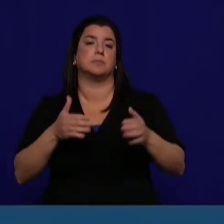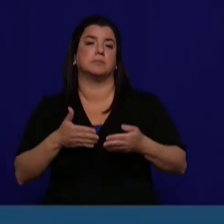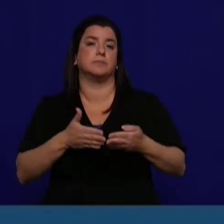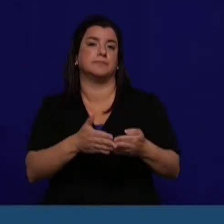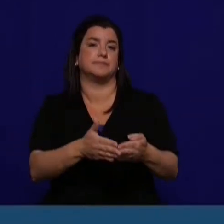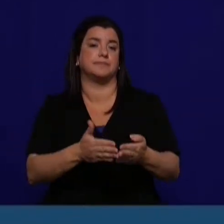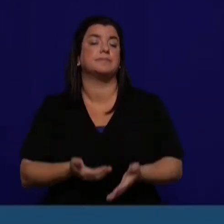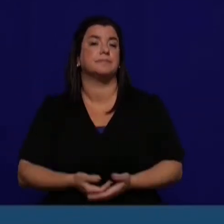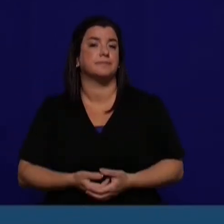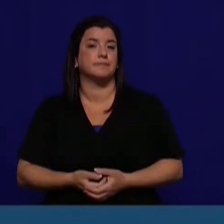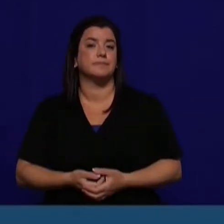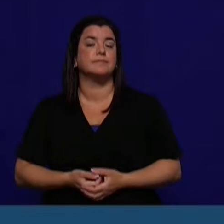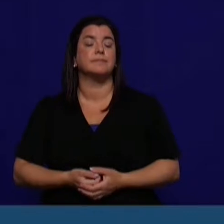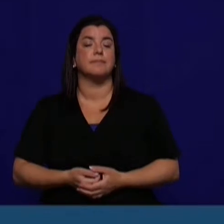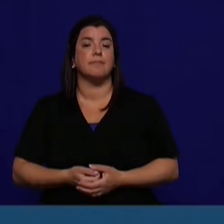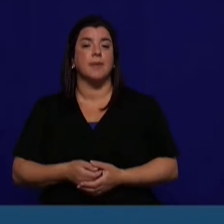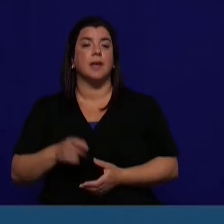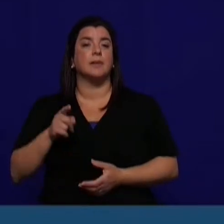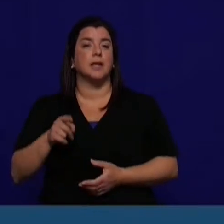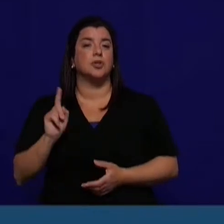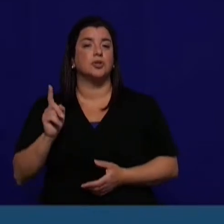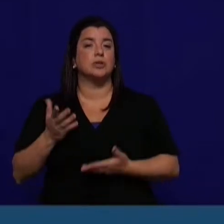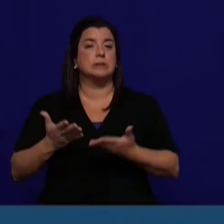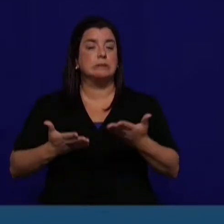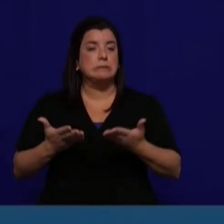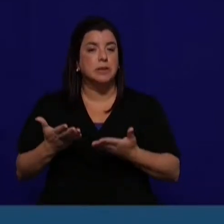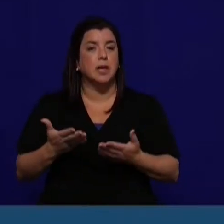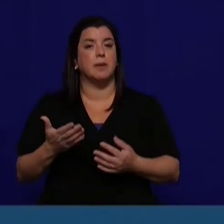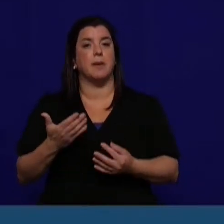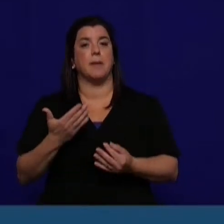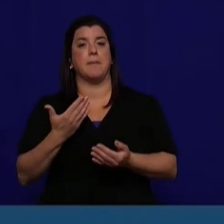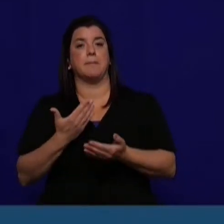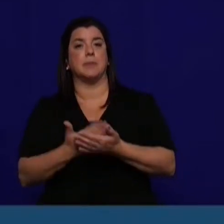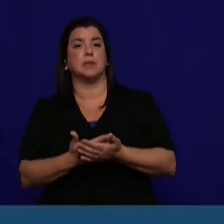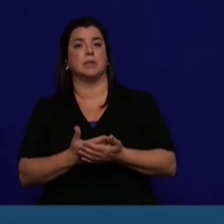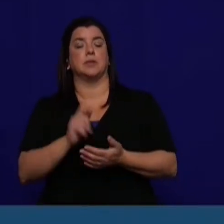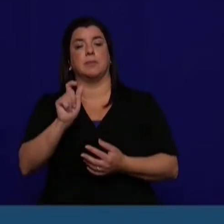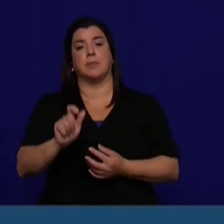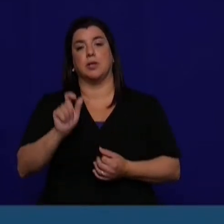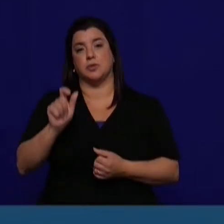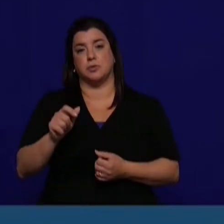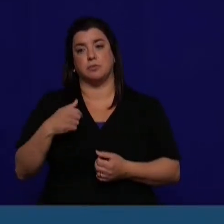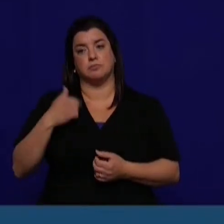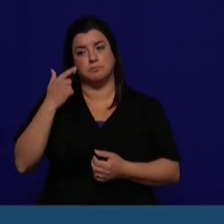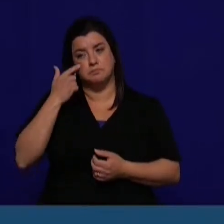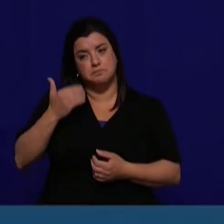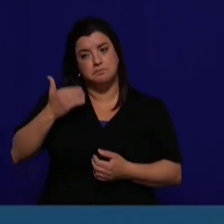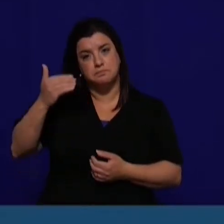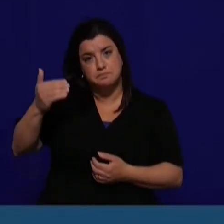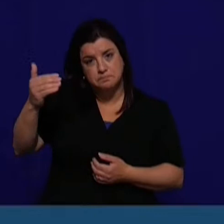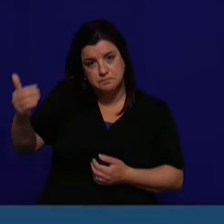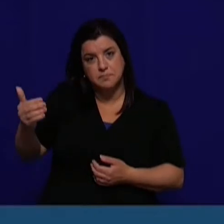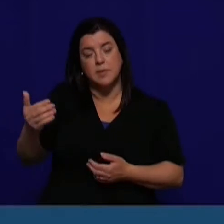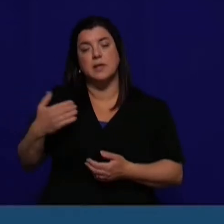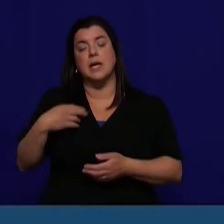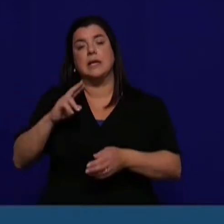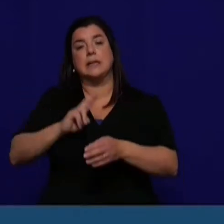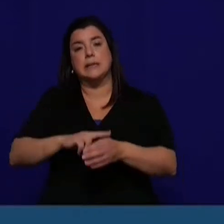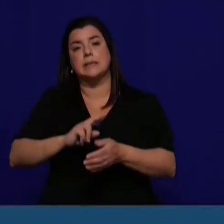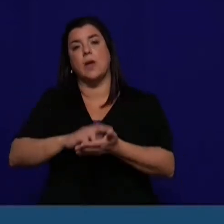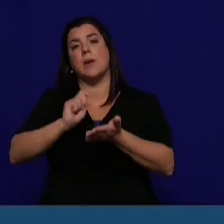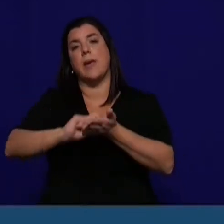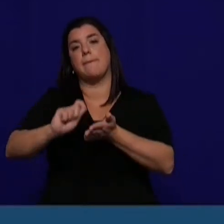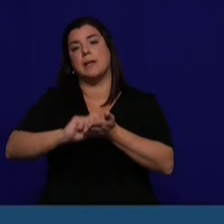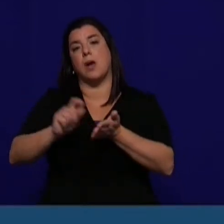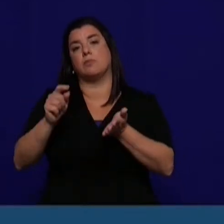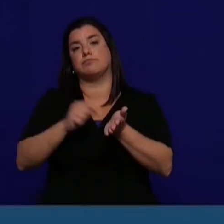wkoll għaddejjin is-sistema biex dak il-persuni eventwalment meta naslu għalija jkun jistgħu wkoll retrievjaw ukoll